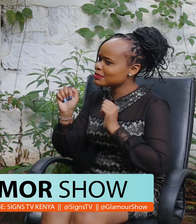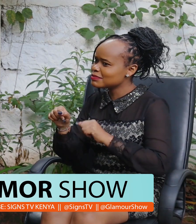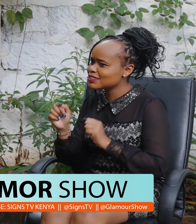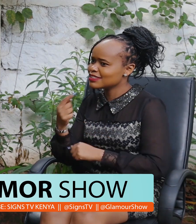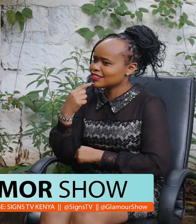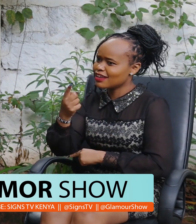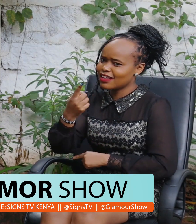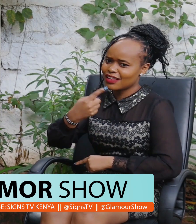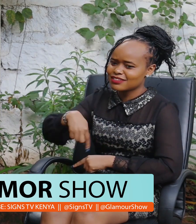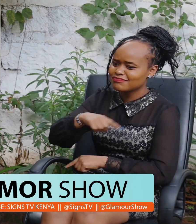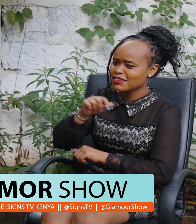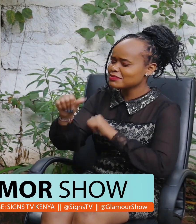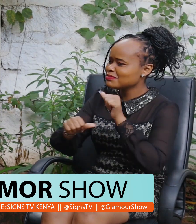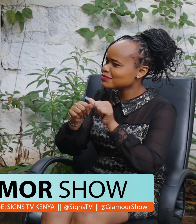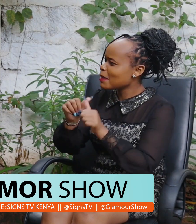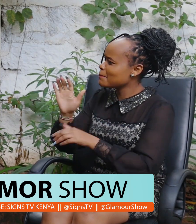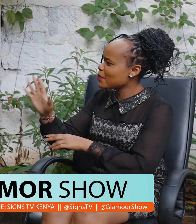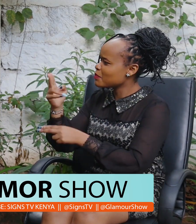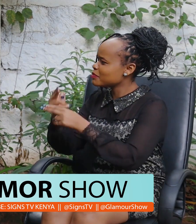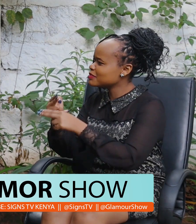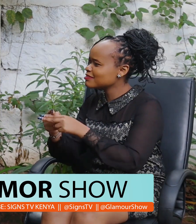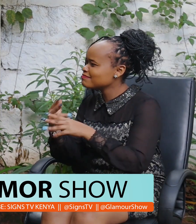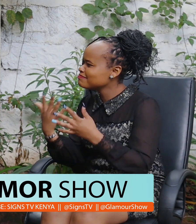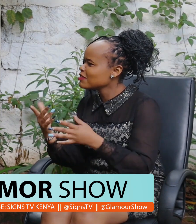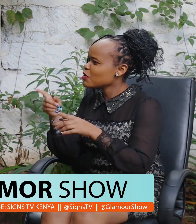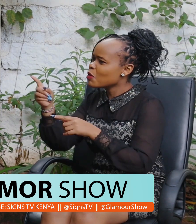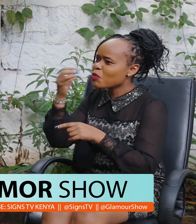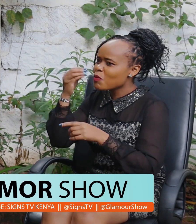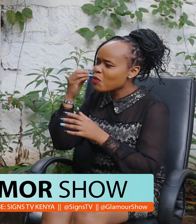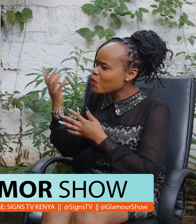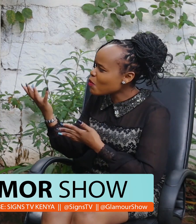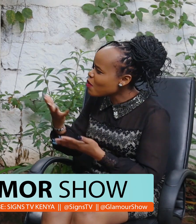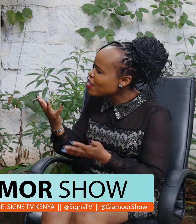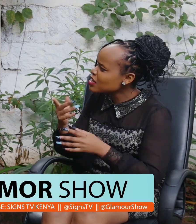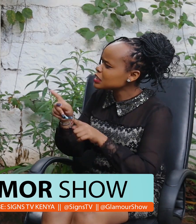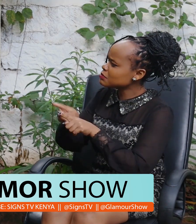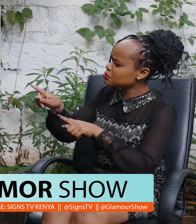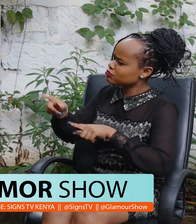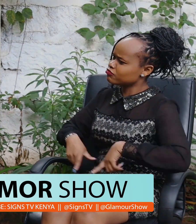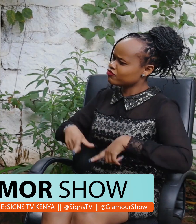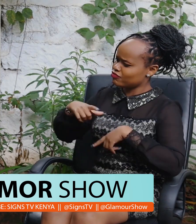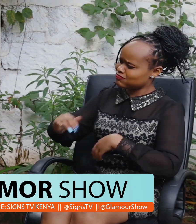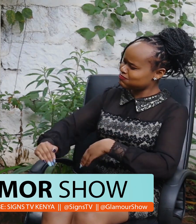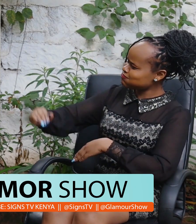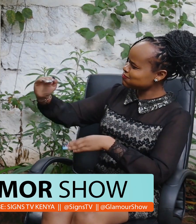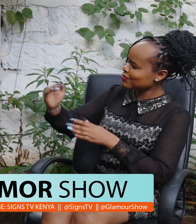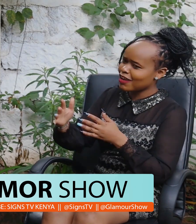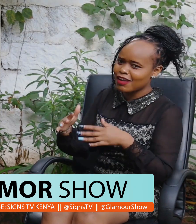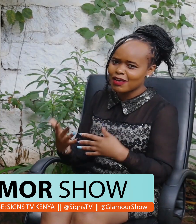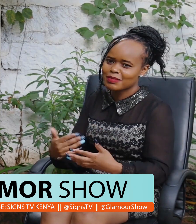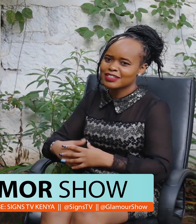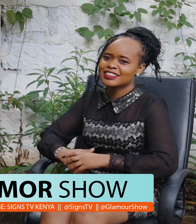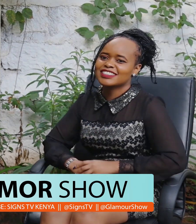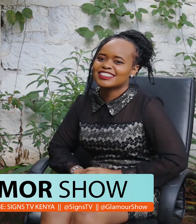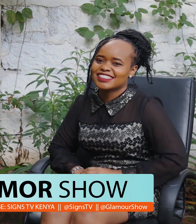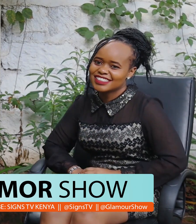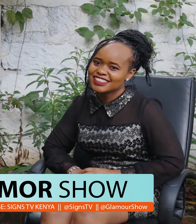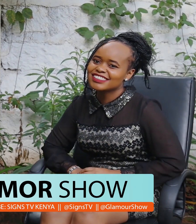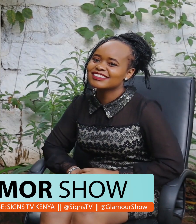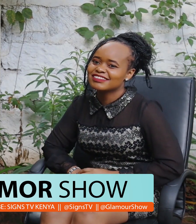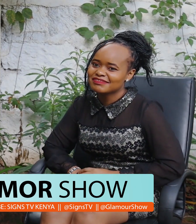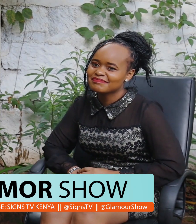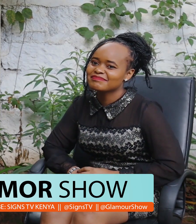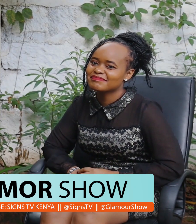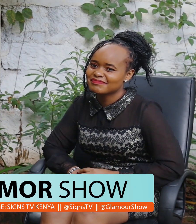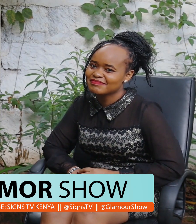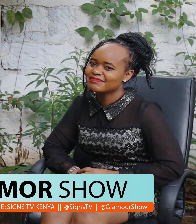welcome her to our show. This is the Glamour Show. Can you please tell our viewers about yourself? Just a brief introduction of you, your name, your